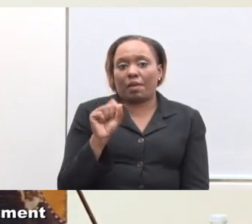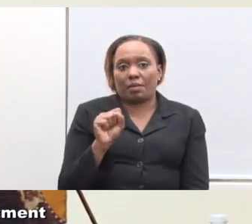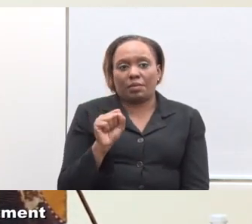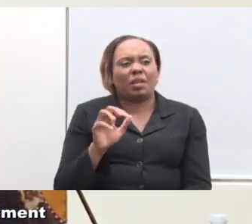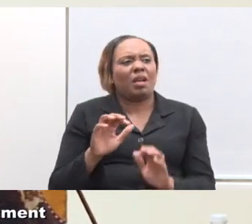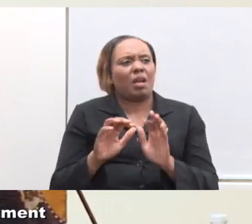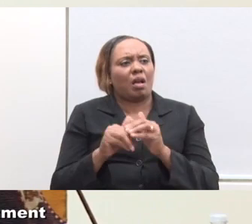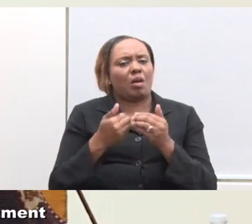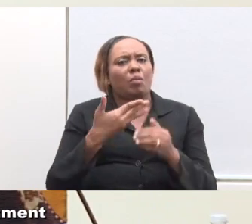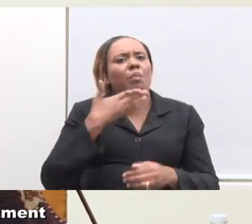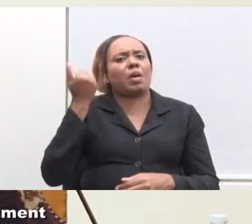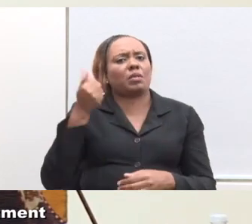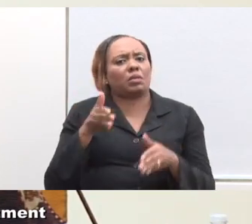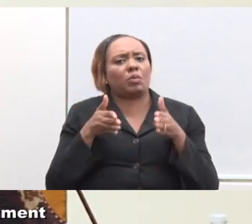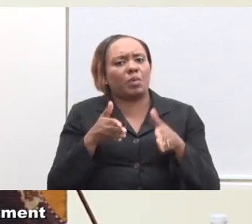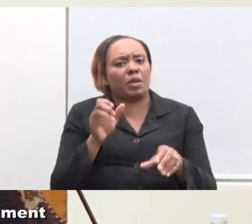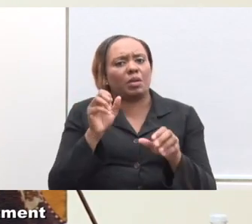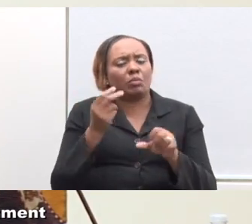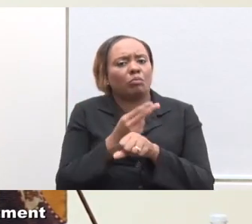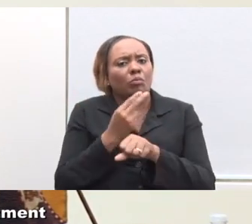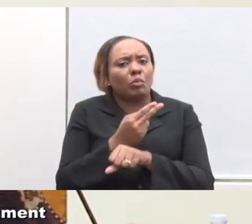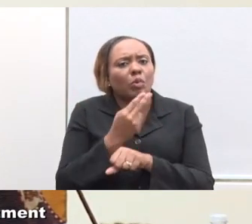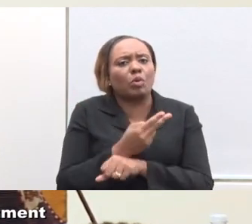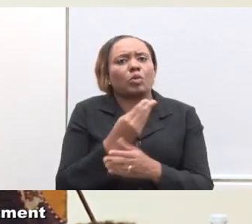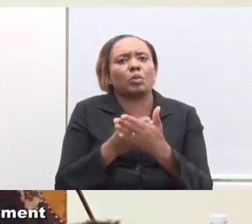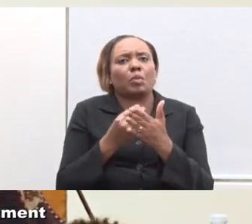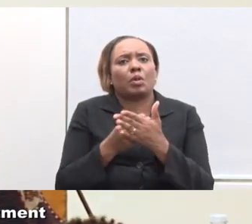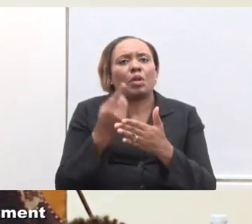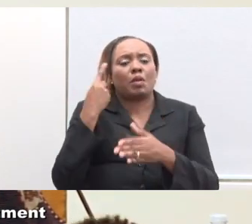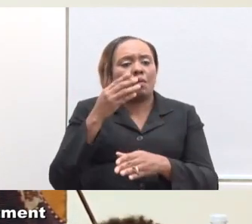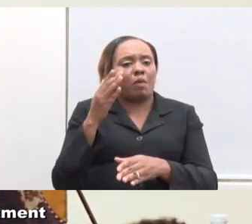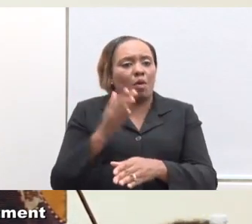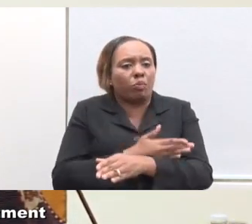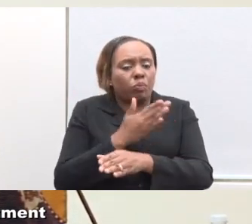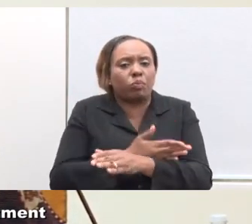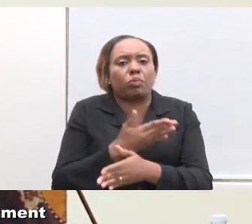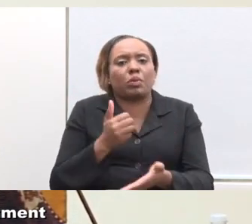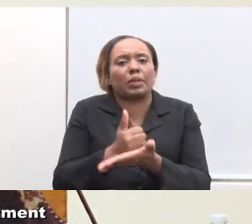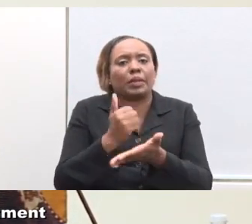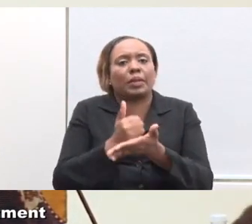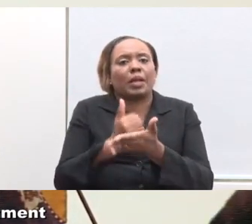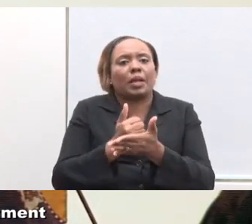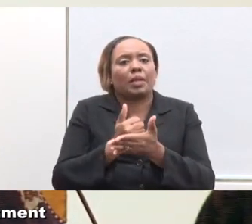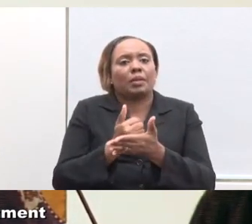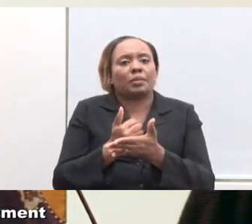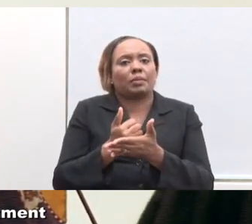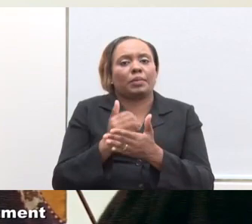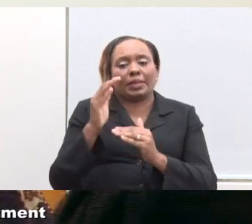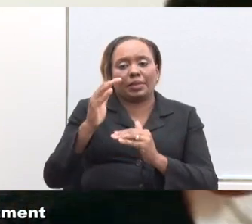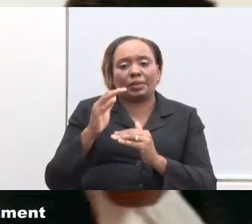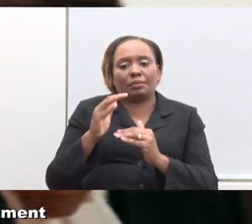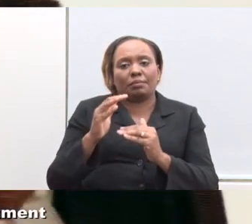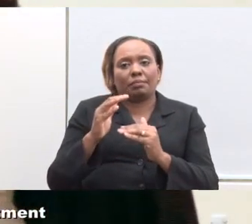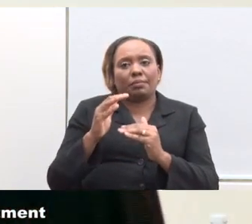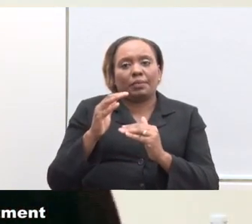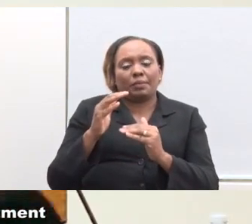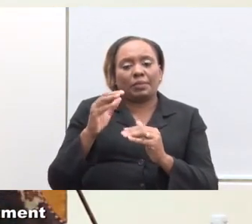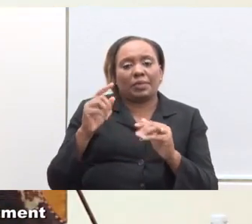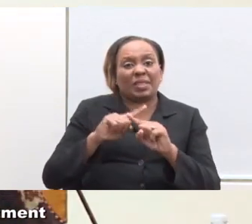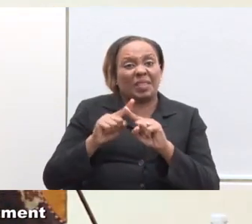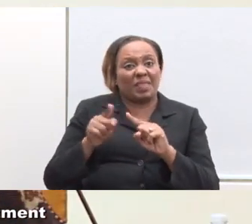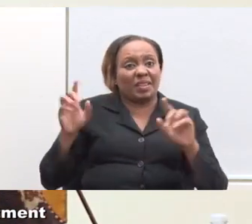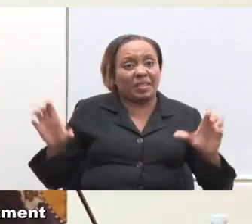resources within those funds in order to boost industrial activity in this country. And industrial activity is not just